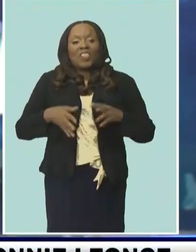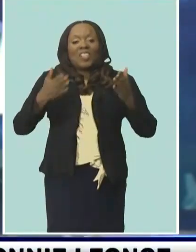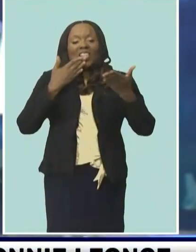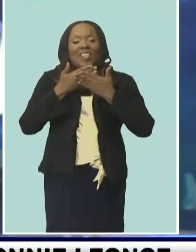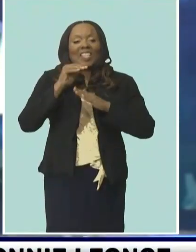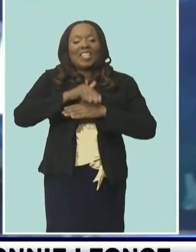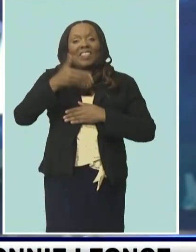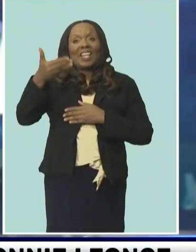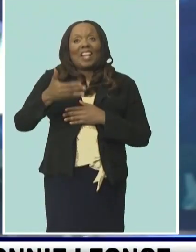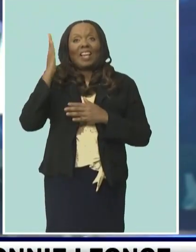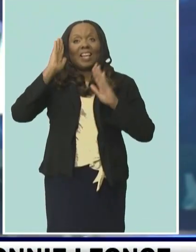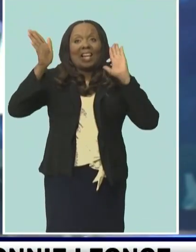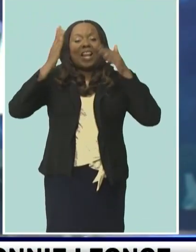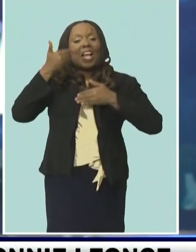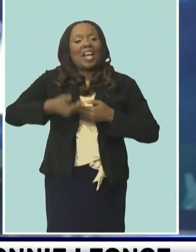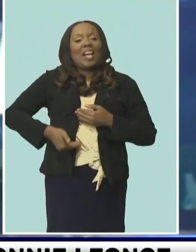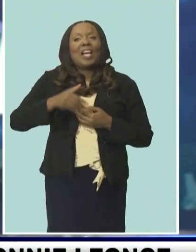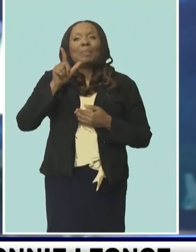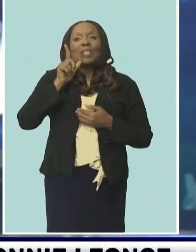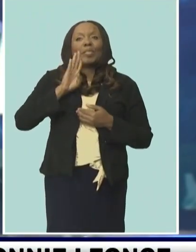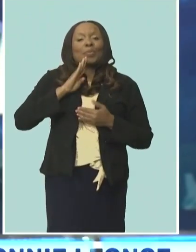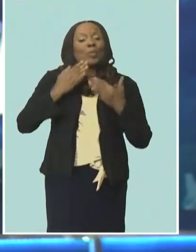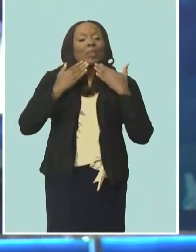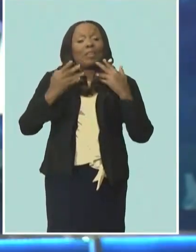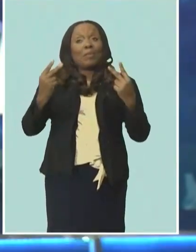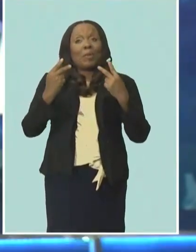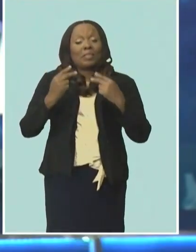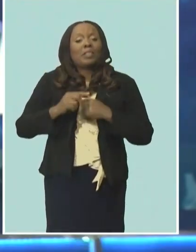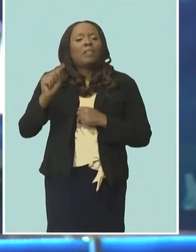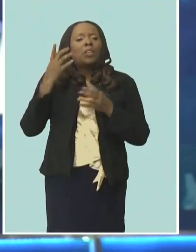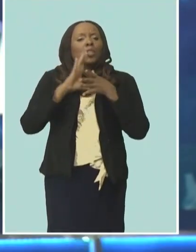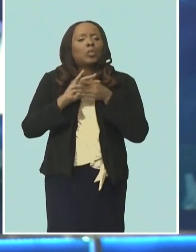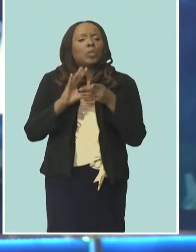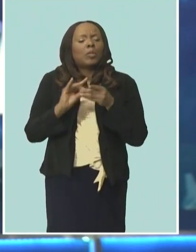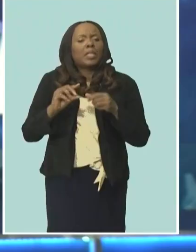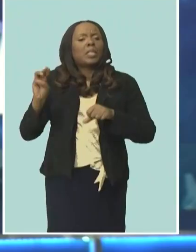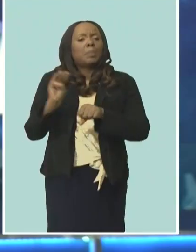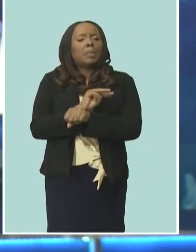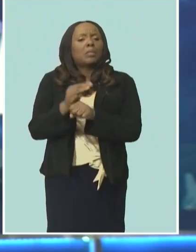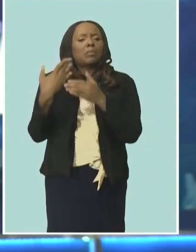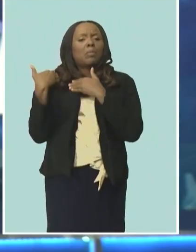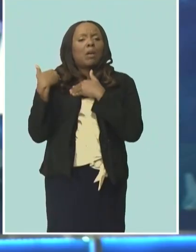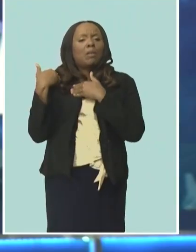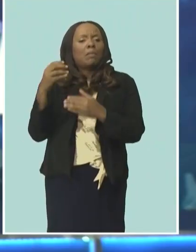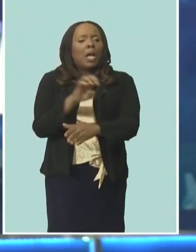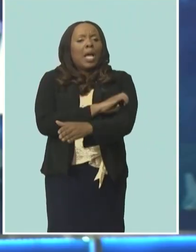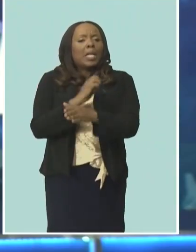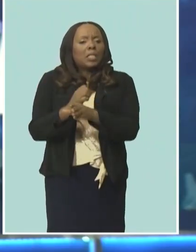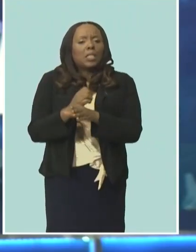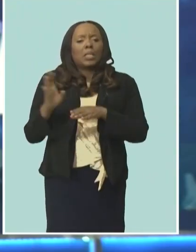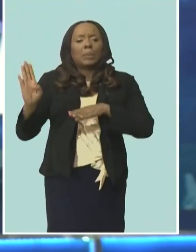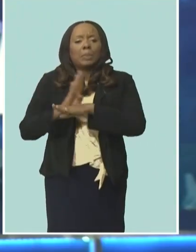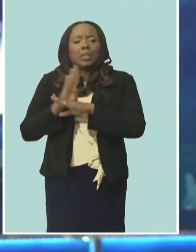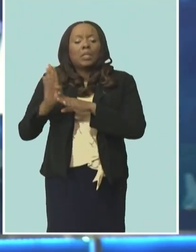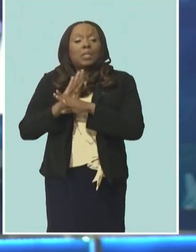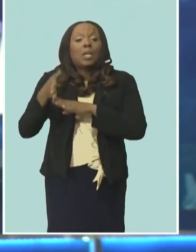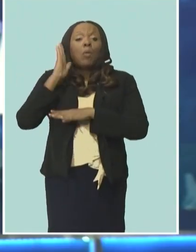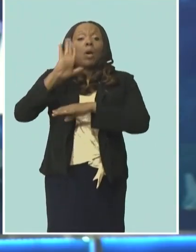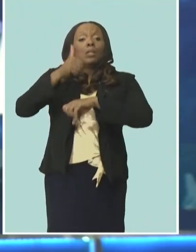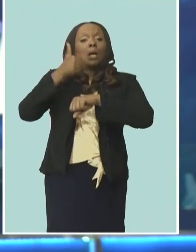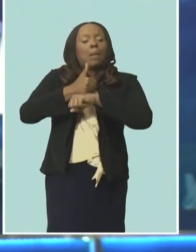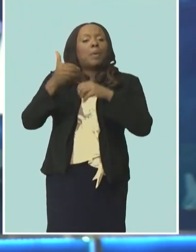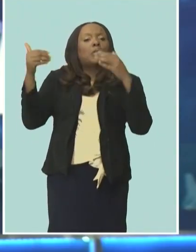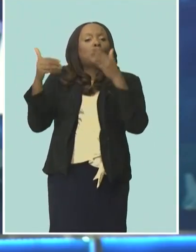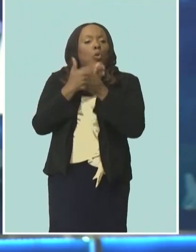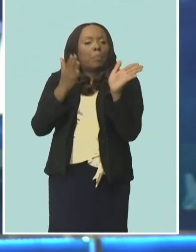Good evening, I'm Lisa Broom. Thank you for tuning in. In our top story tonight, the Ministry of Energy and Business is embarking on a major initiative to